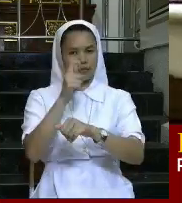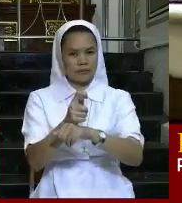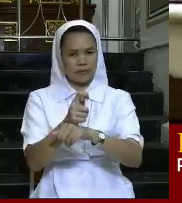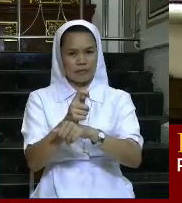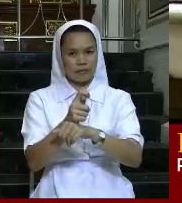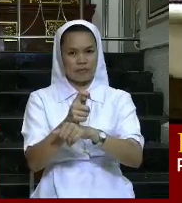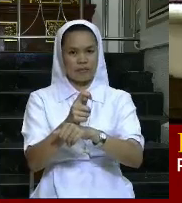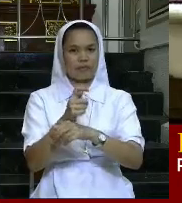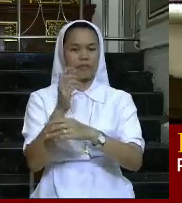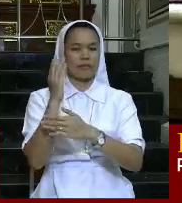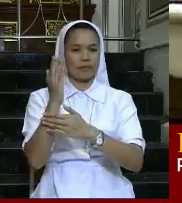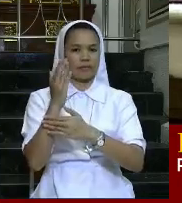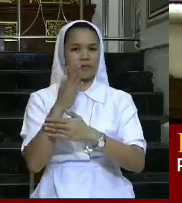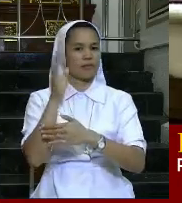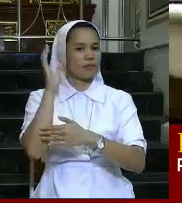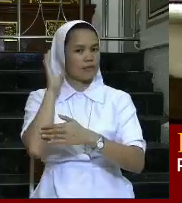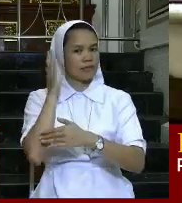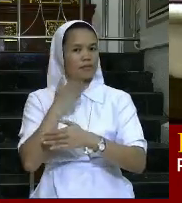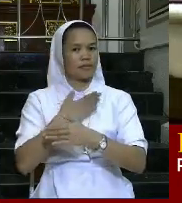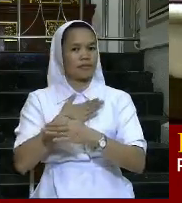He heard my voice.